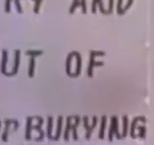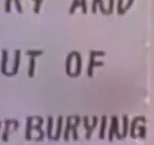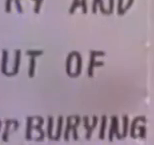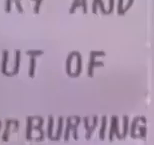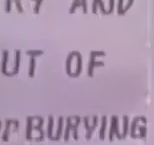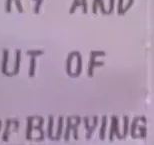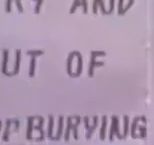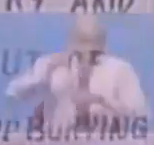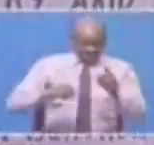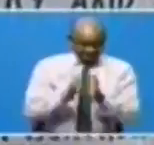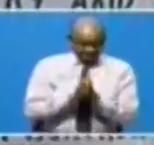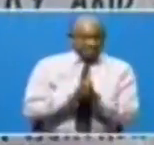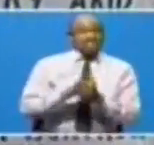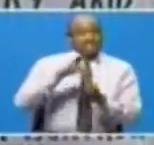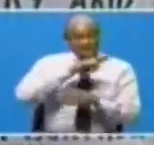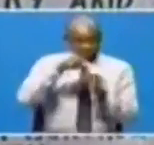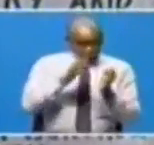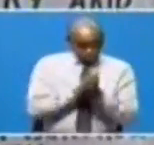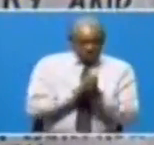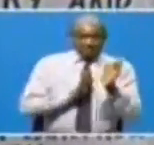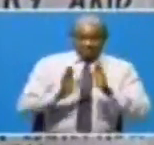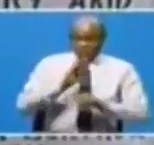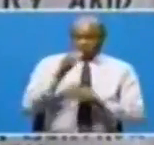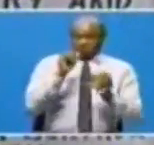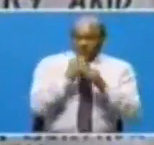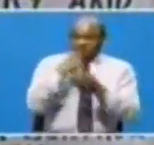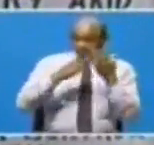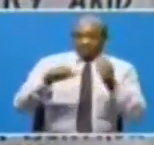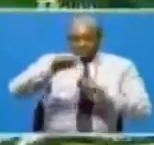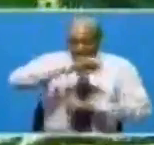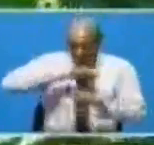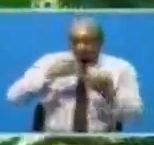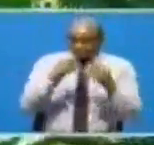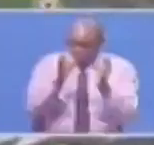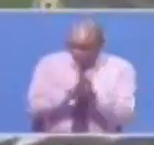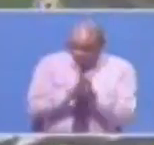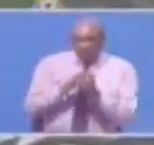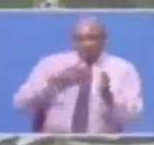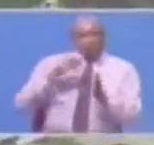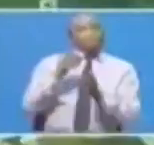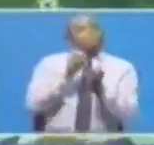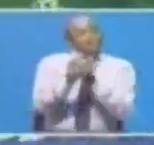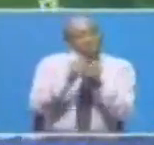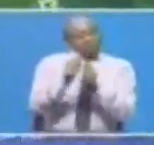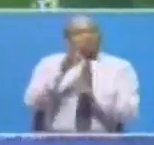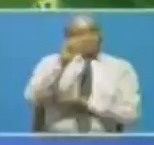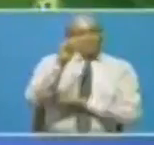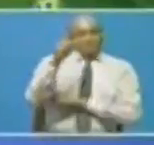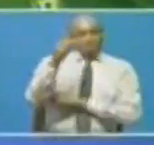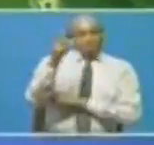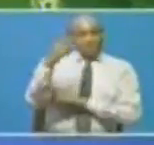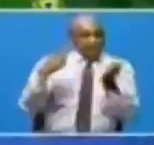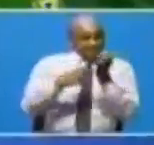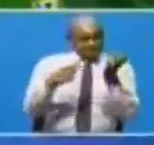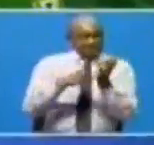Last year, the National Biosafety Authority allowed scientists to conduct field trials for biotech maize, subject to NEMA's decision